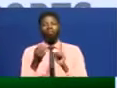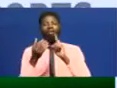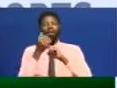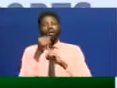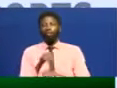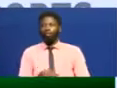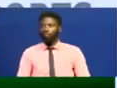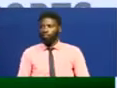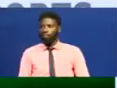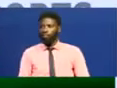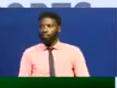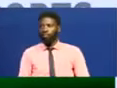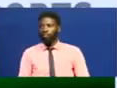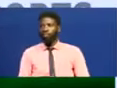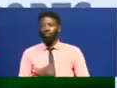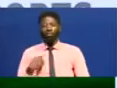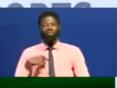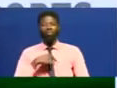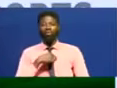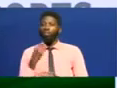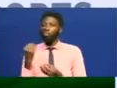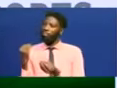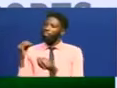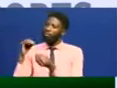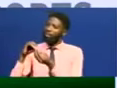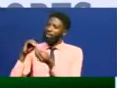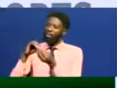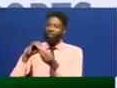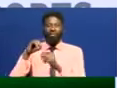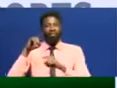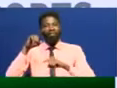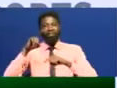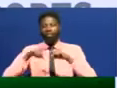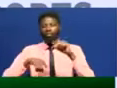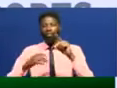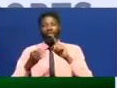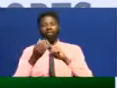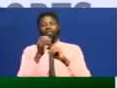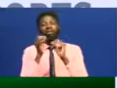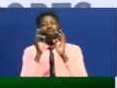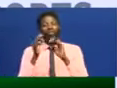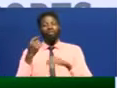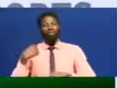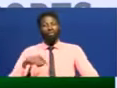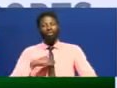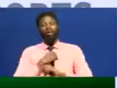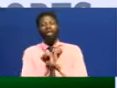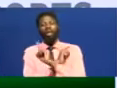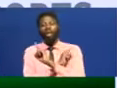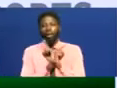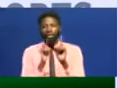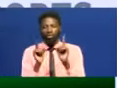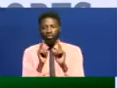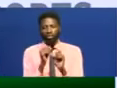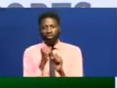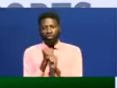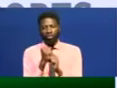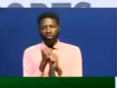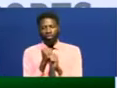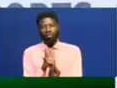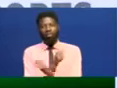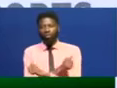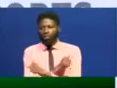We wouldn't achieve much if we did not work well with